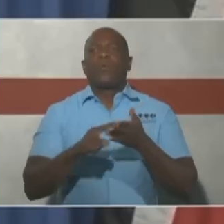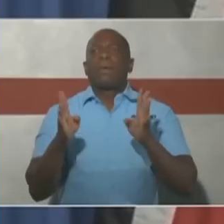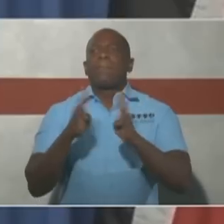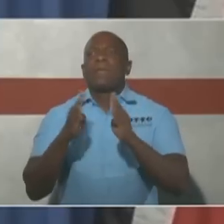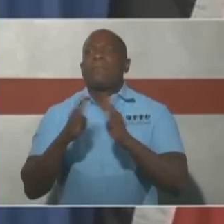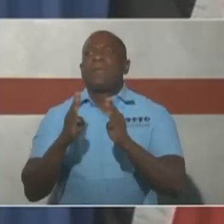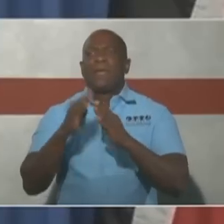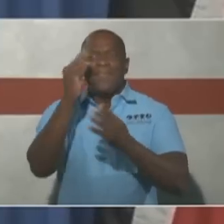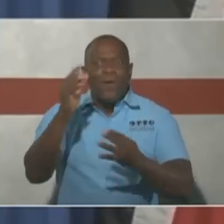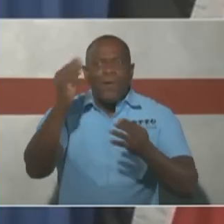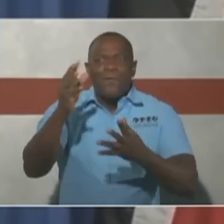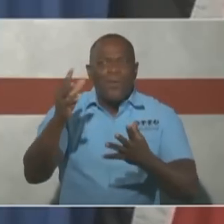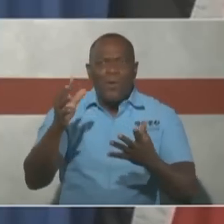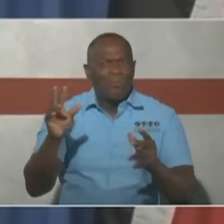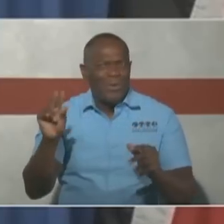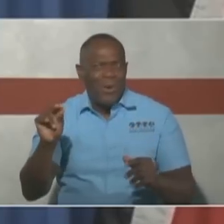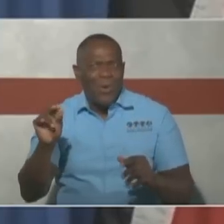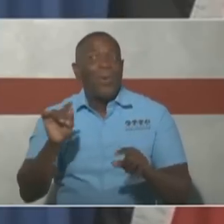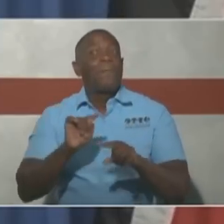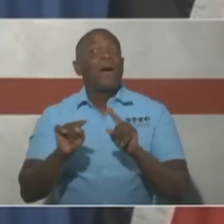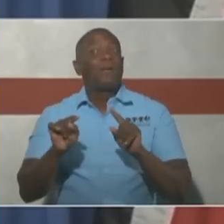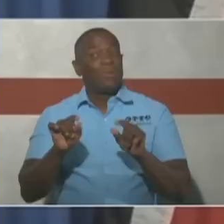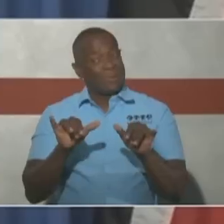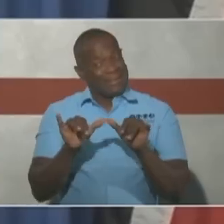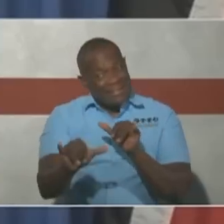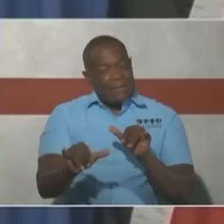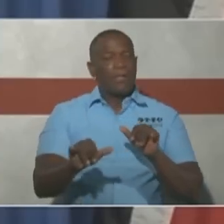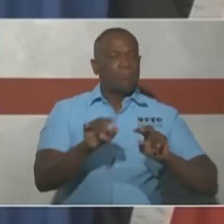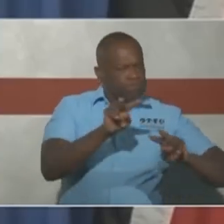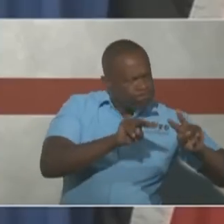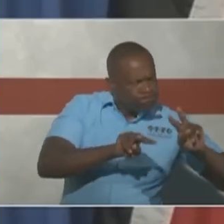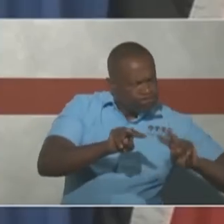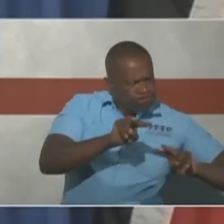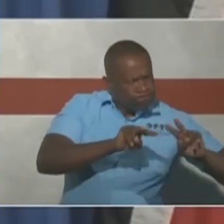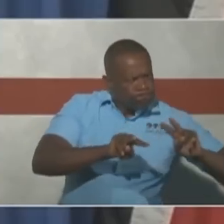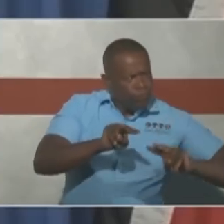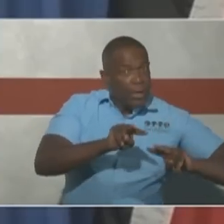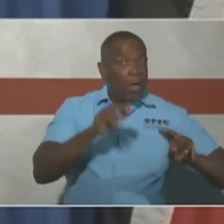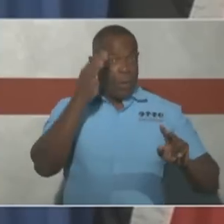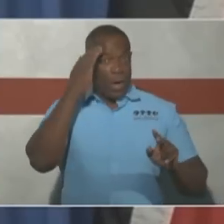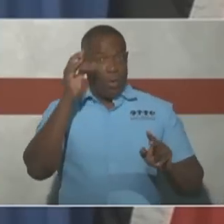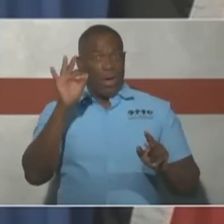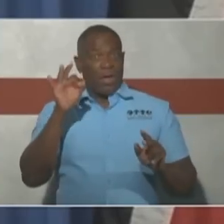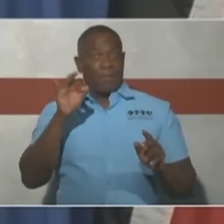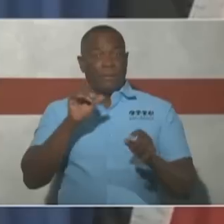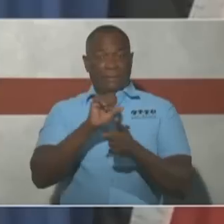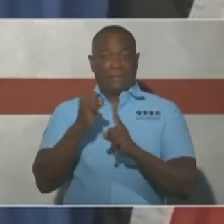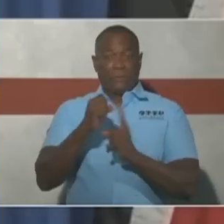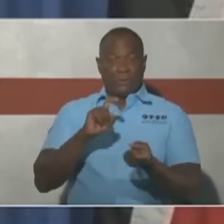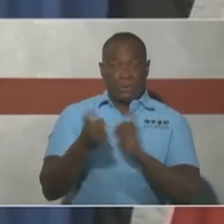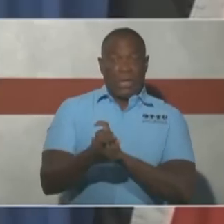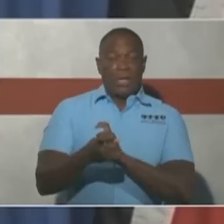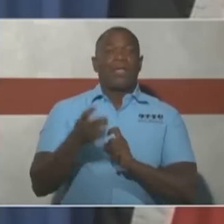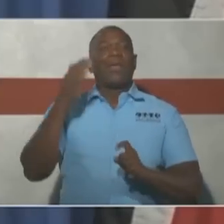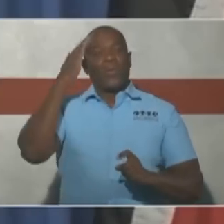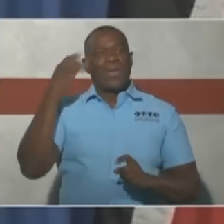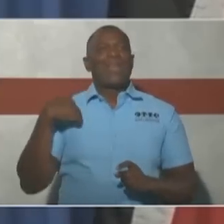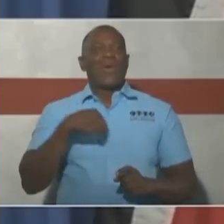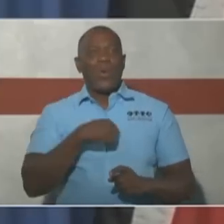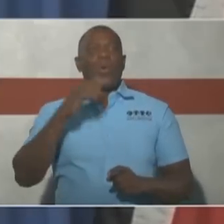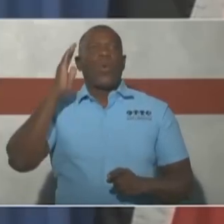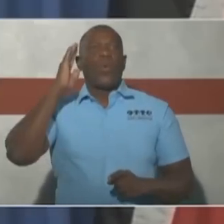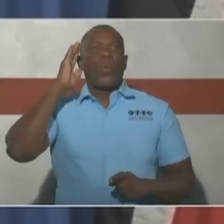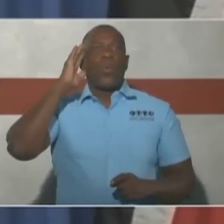it, expecting that if the situation changes, we will have to come out and bring you back into the